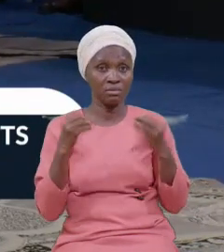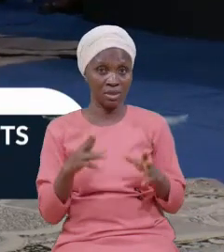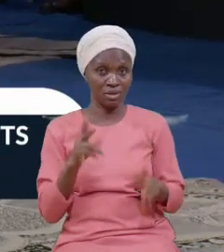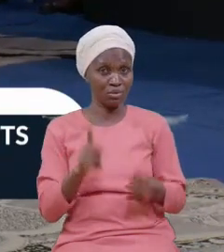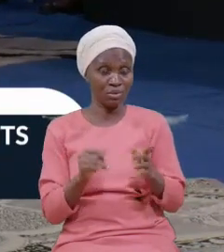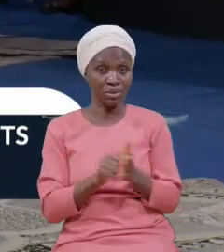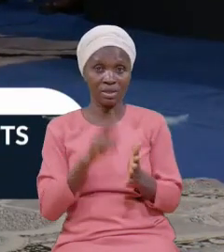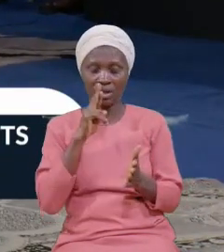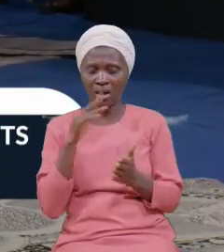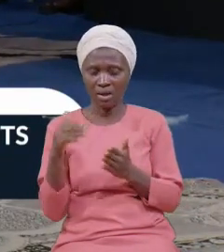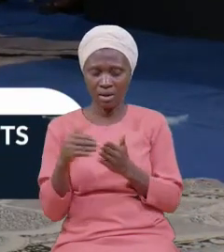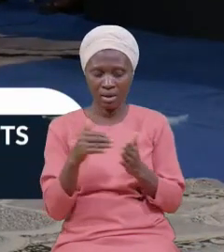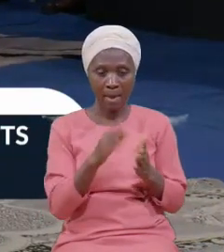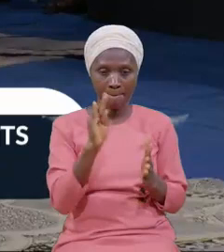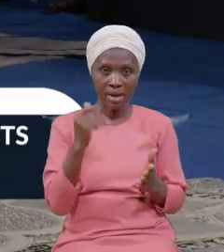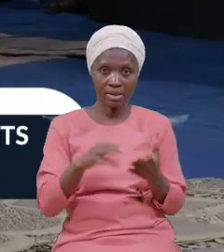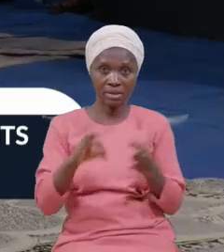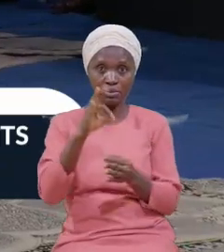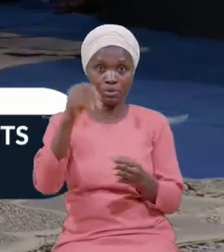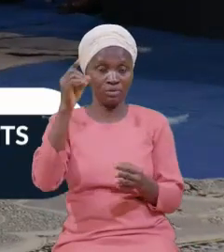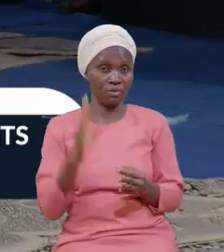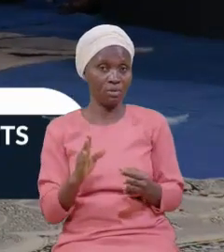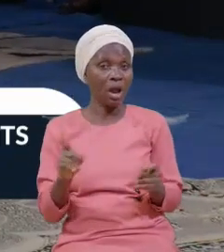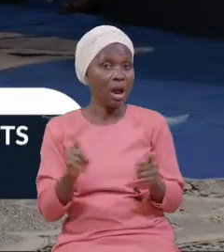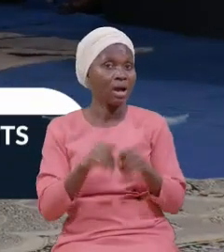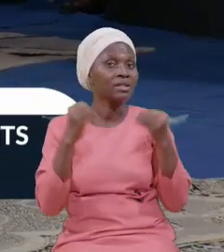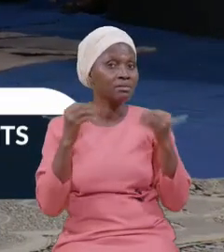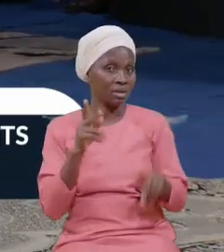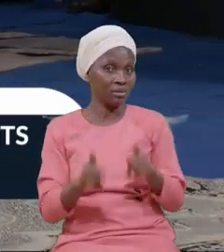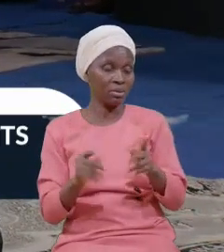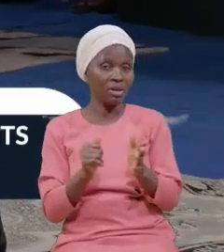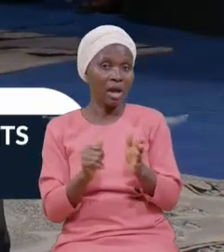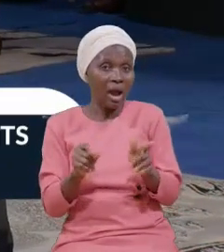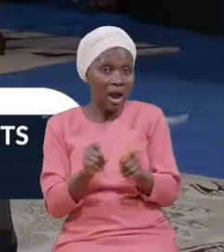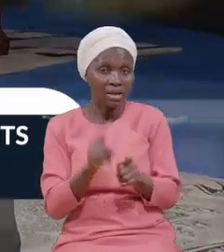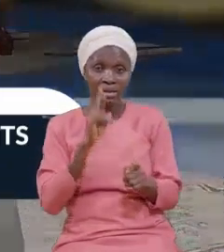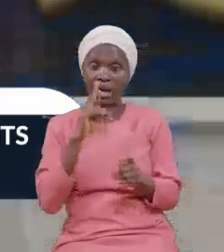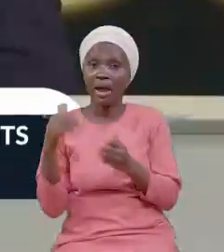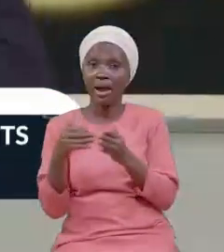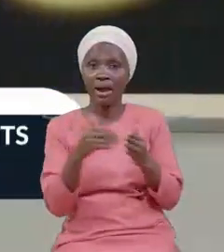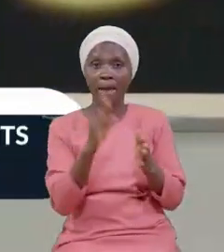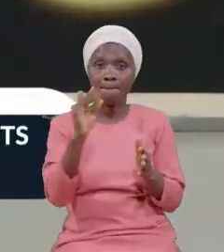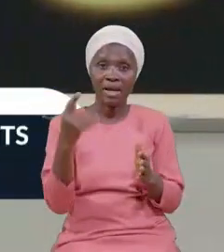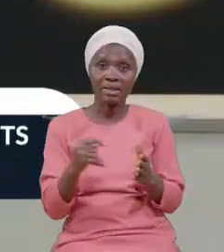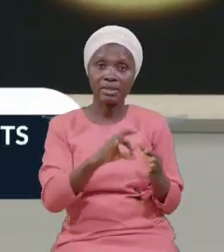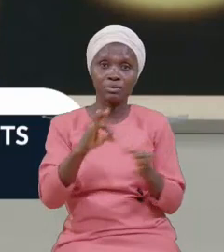of God. Look at that. As many as are led by the Spirit of God.